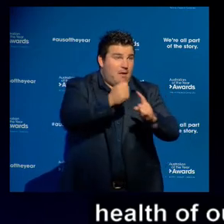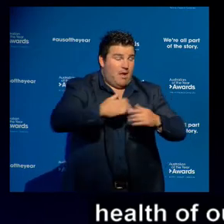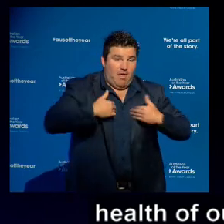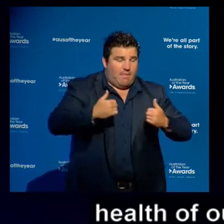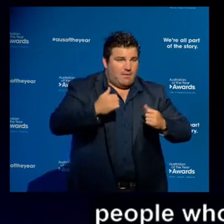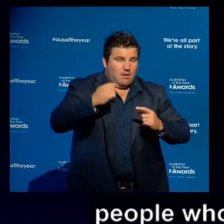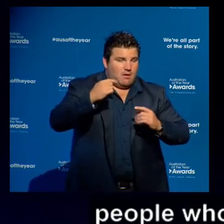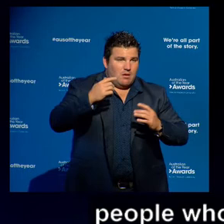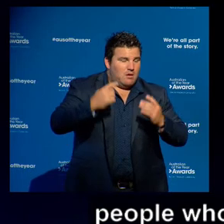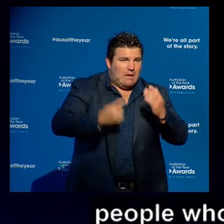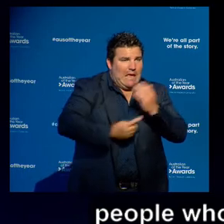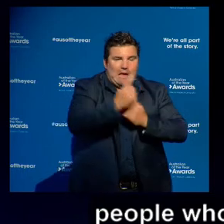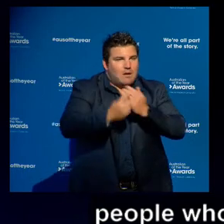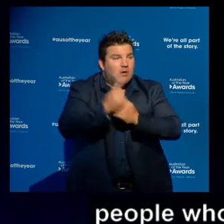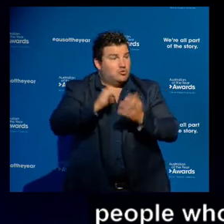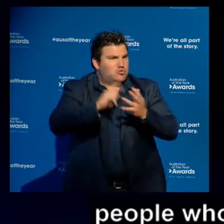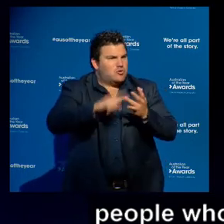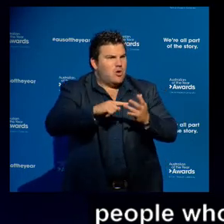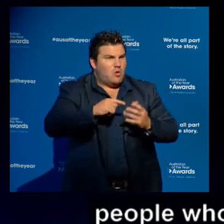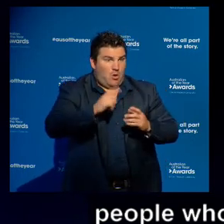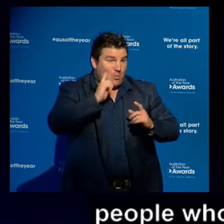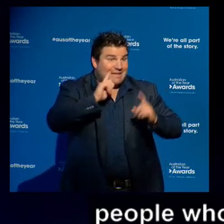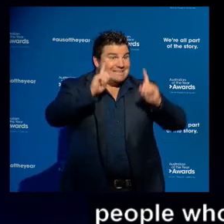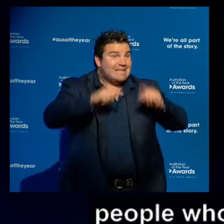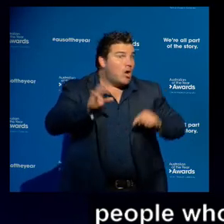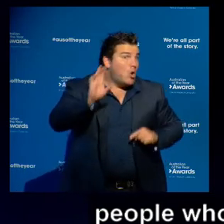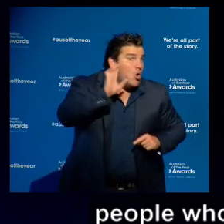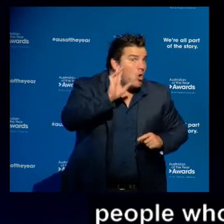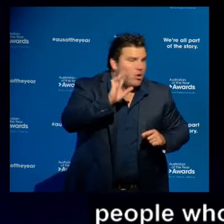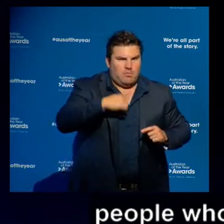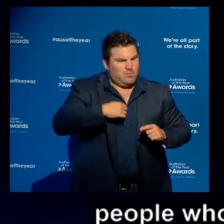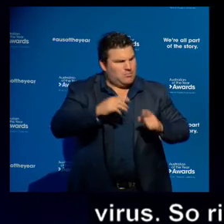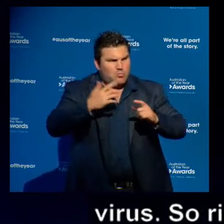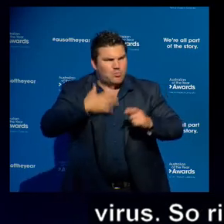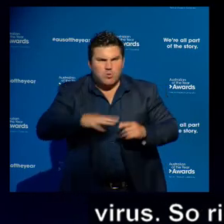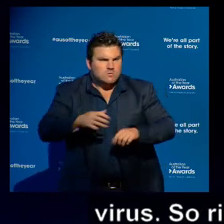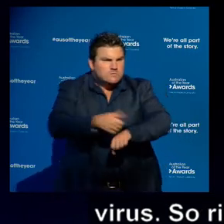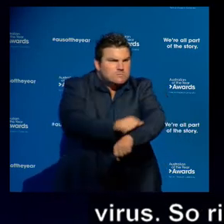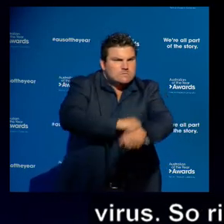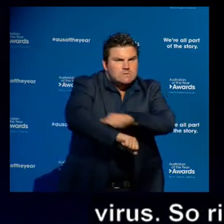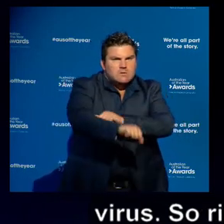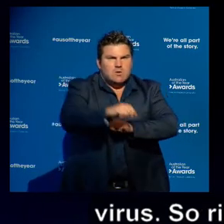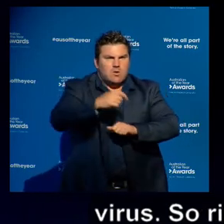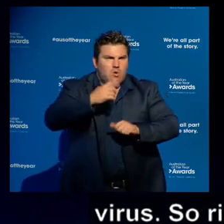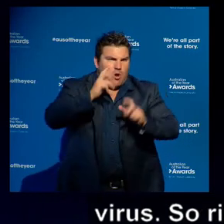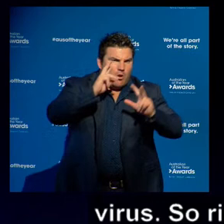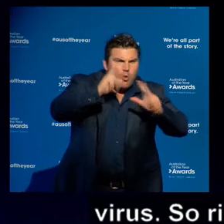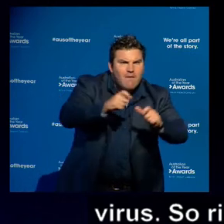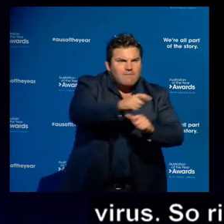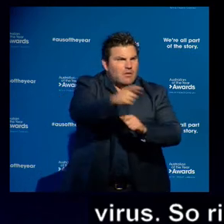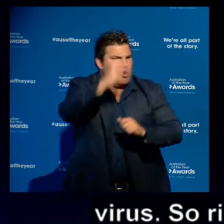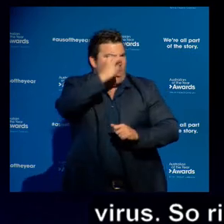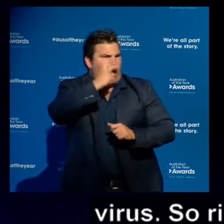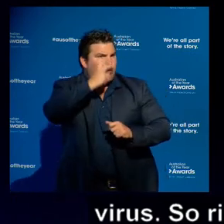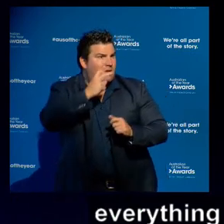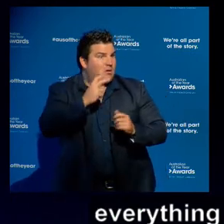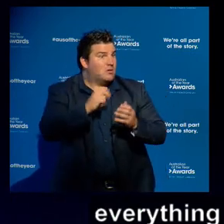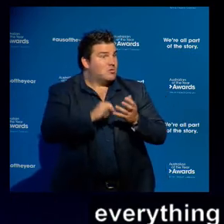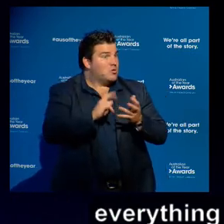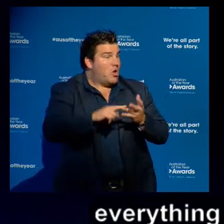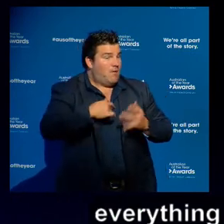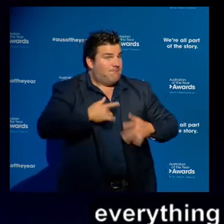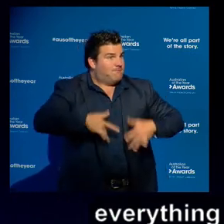were determined to do everything we could to protect those who might succumb to this virus, and to a large extent we've done